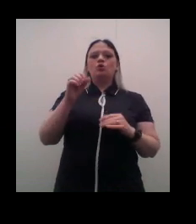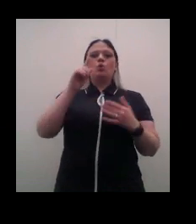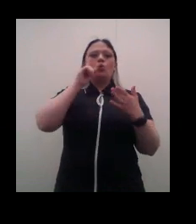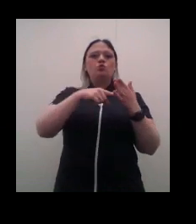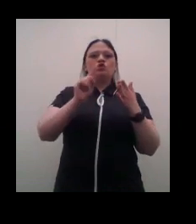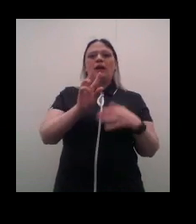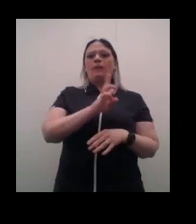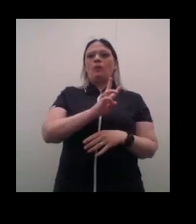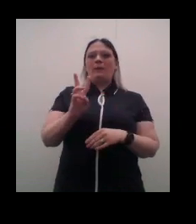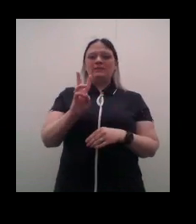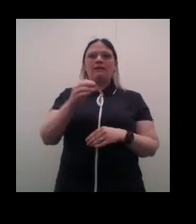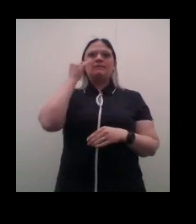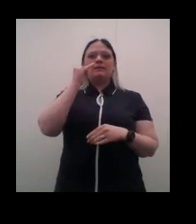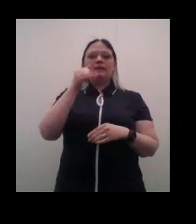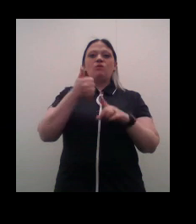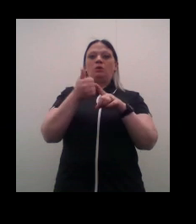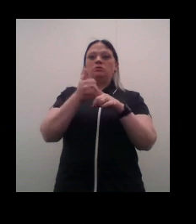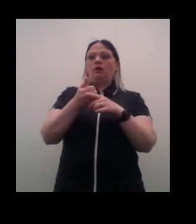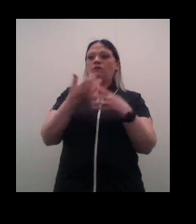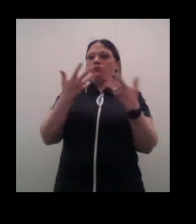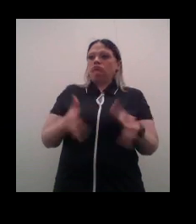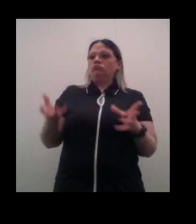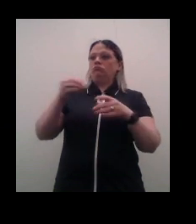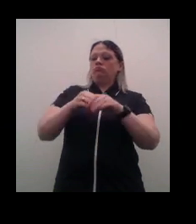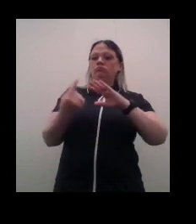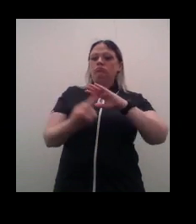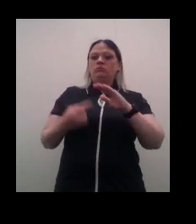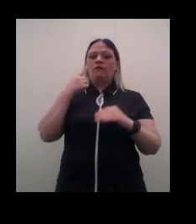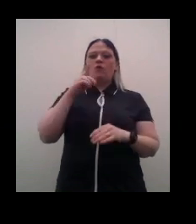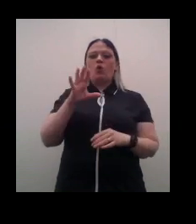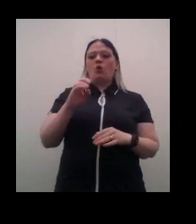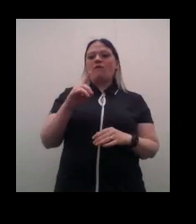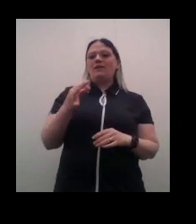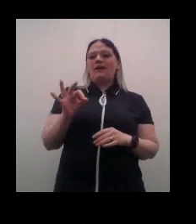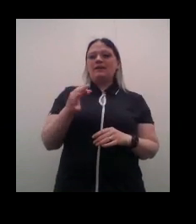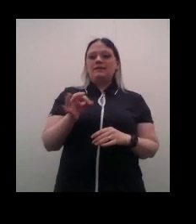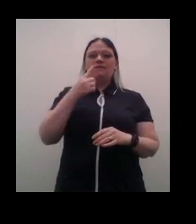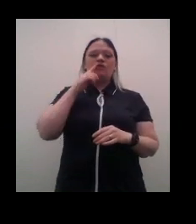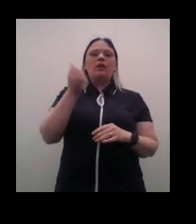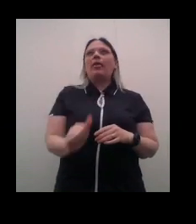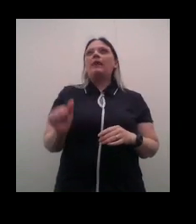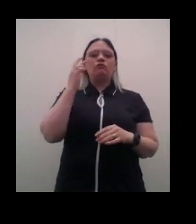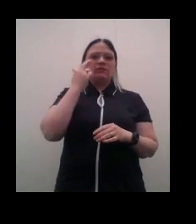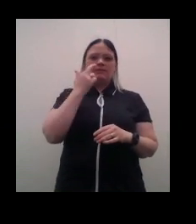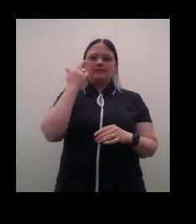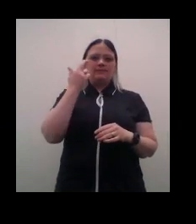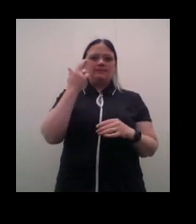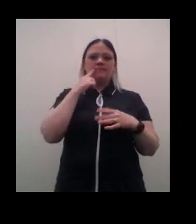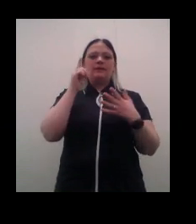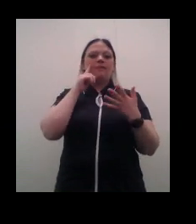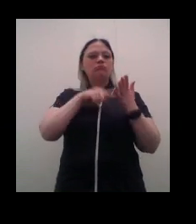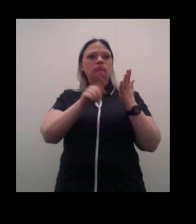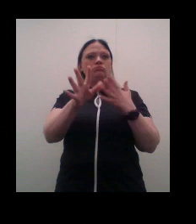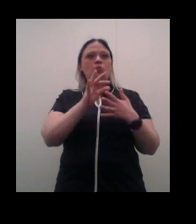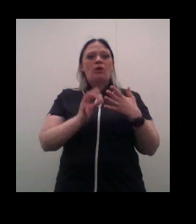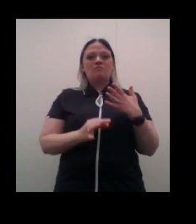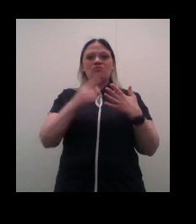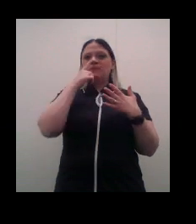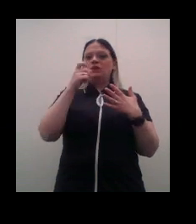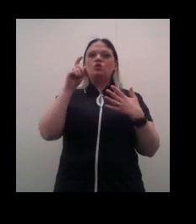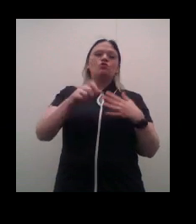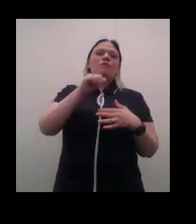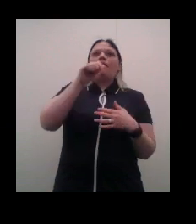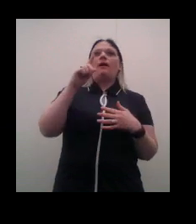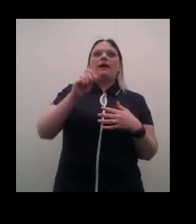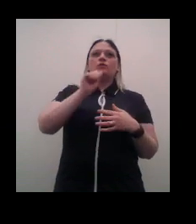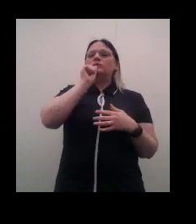those websites if you are in isolation for COVID-19 for any reason, and look at what your options are, because you should not